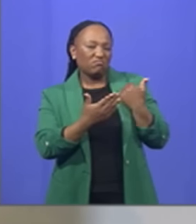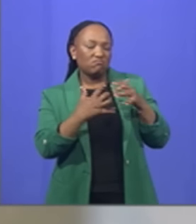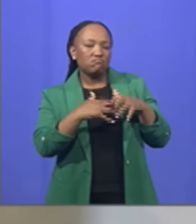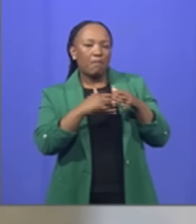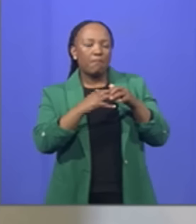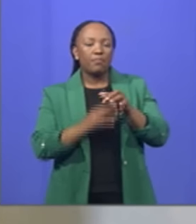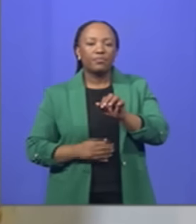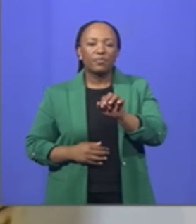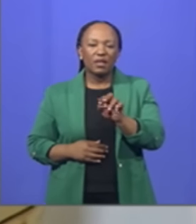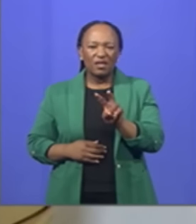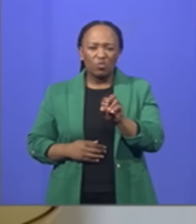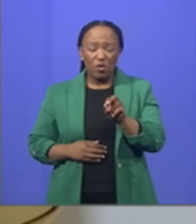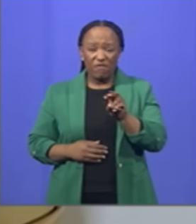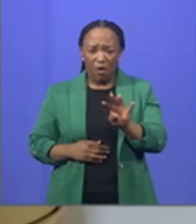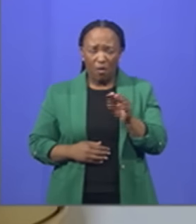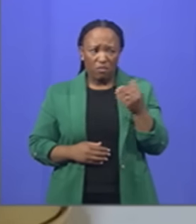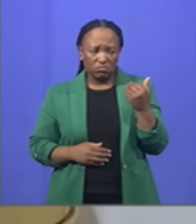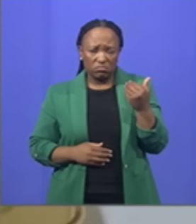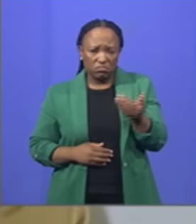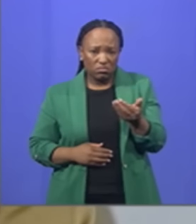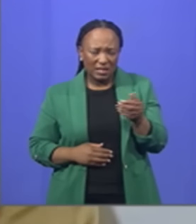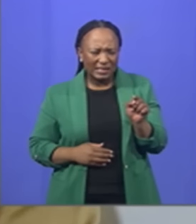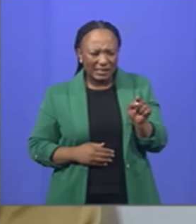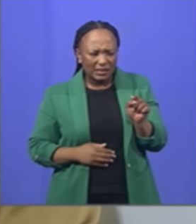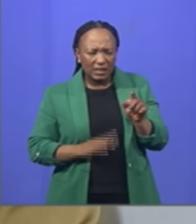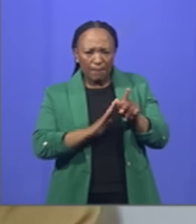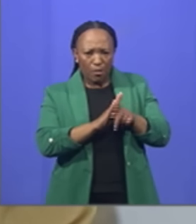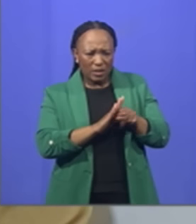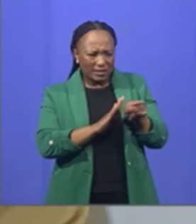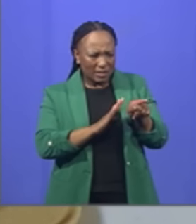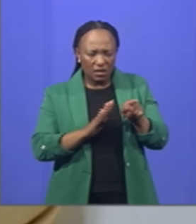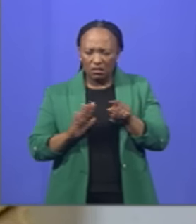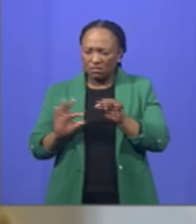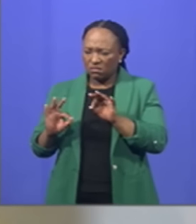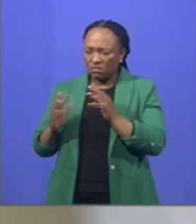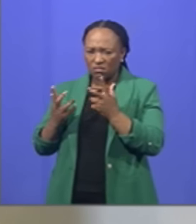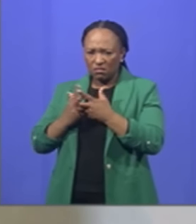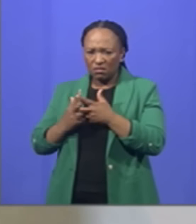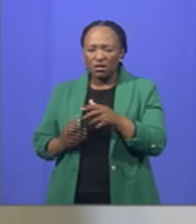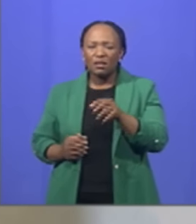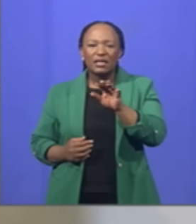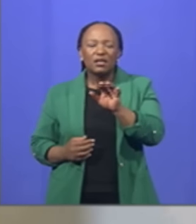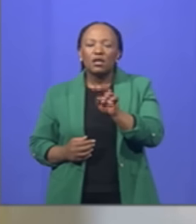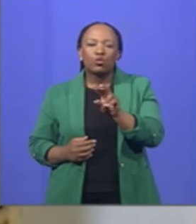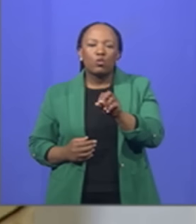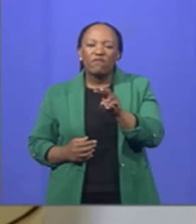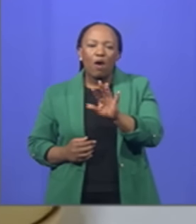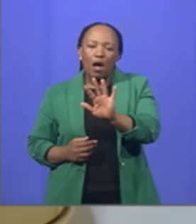2024 to find out what effect do they have. Not 2024, 1994,